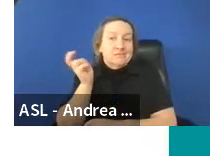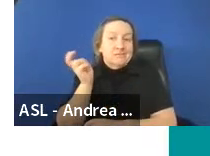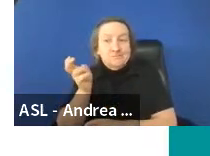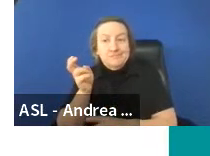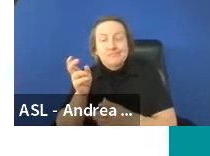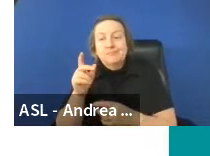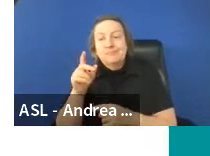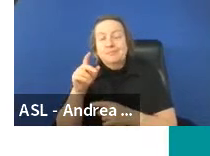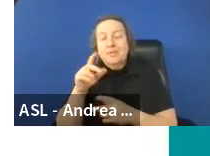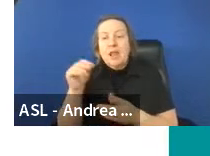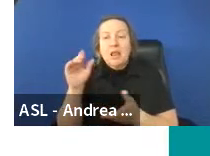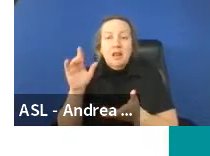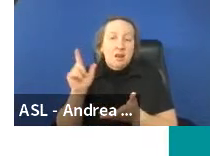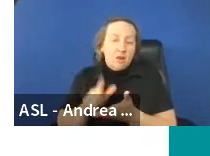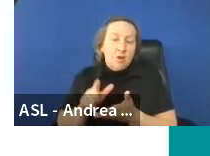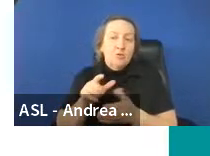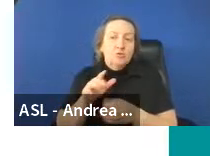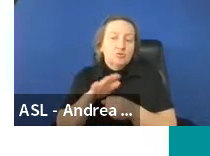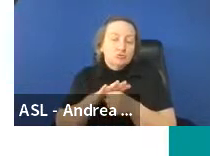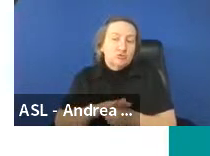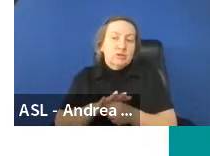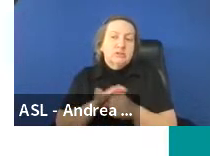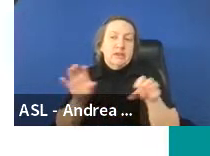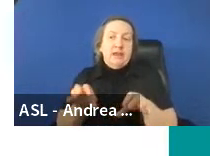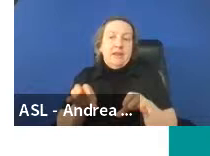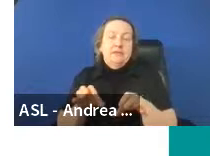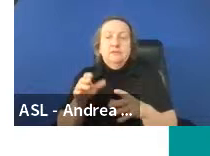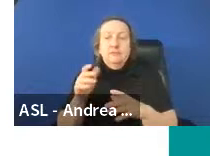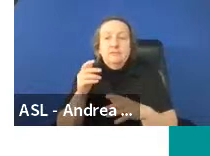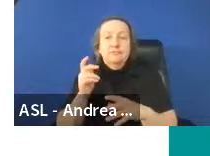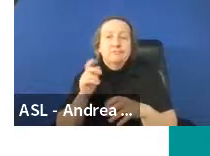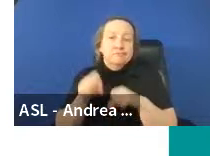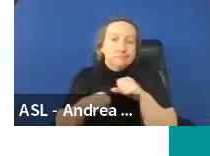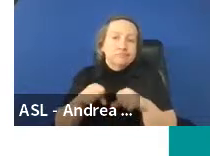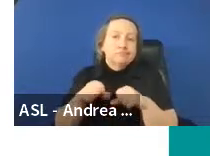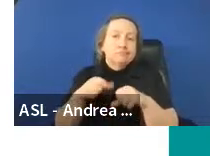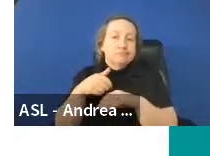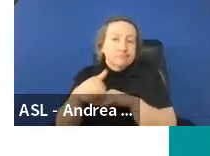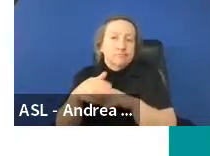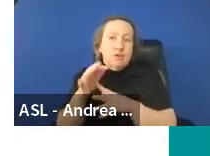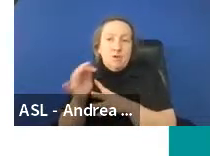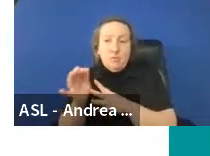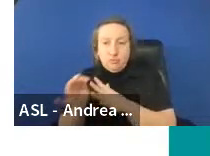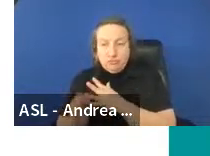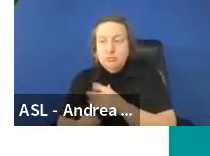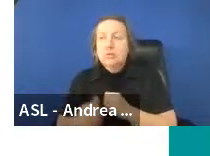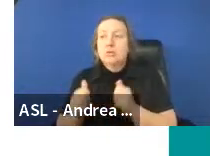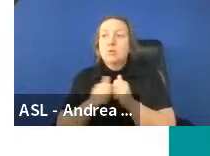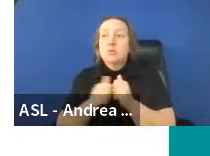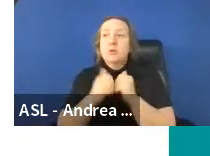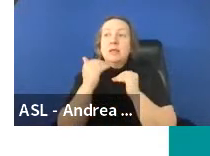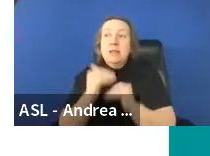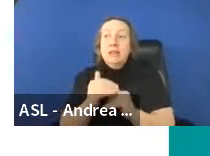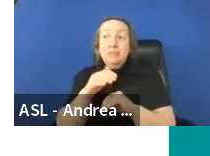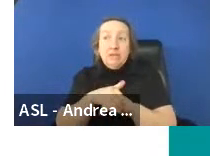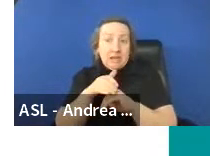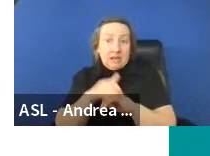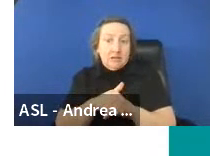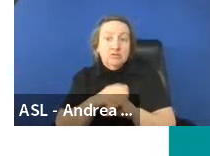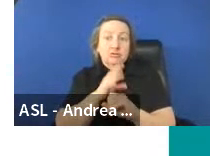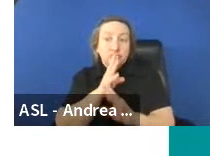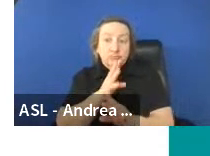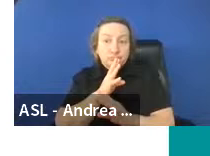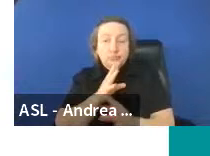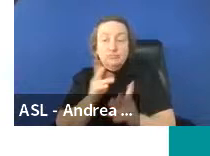stress active transportation options. And then with our limited English proficiency